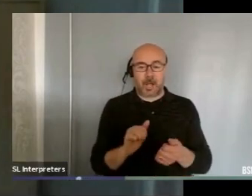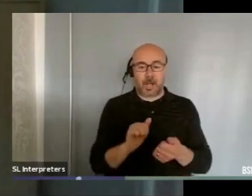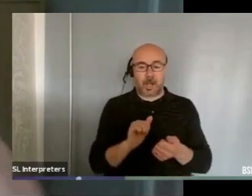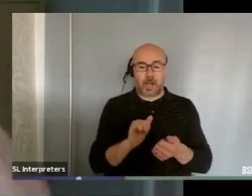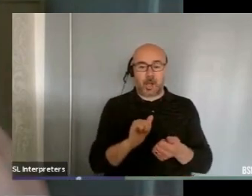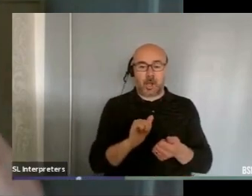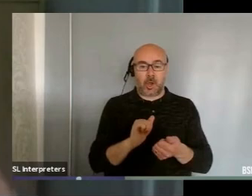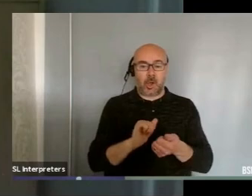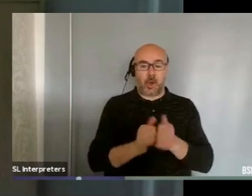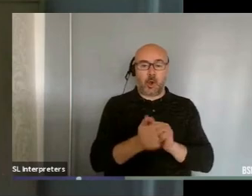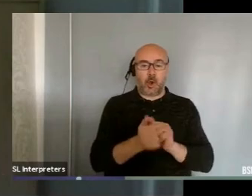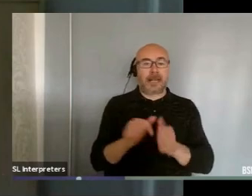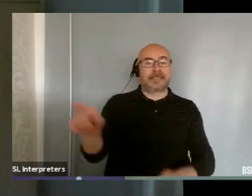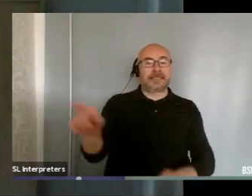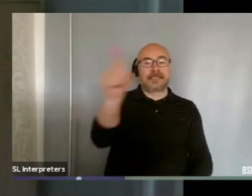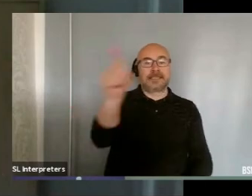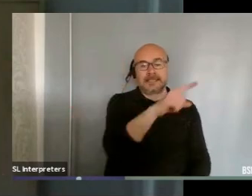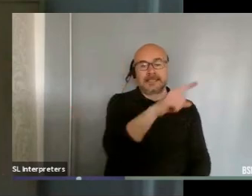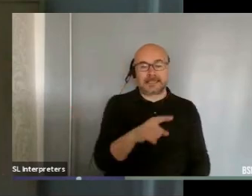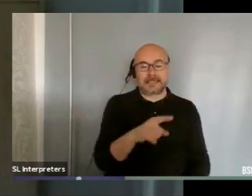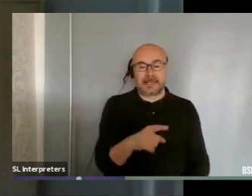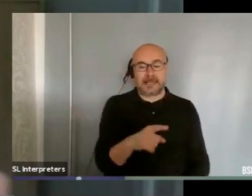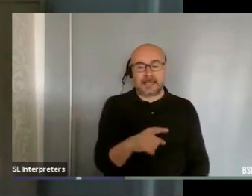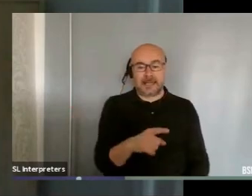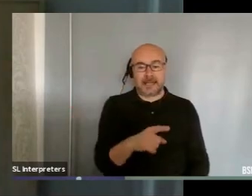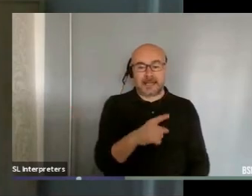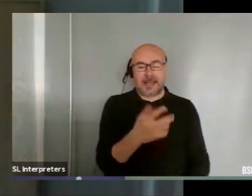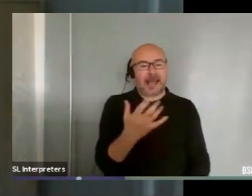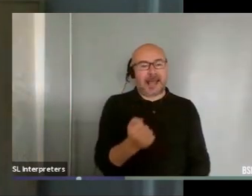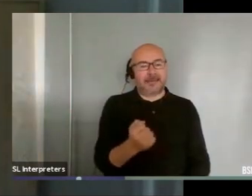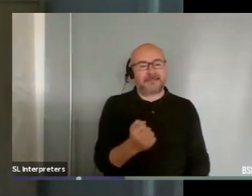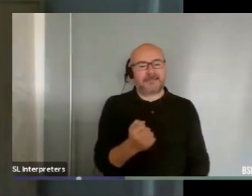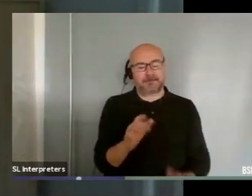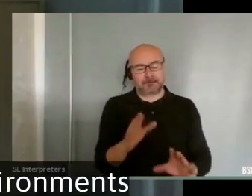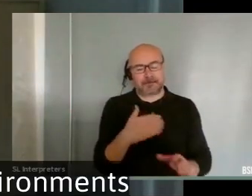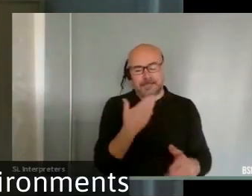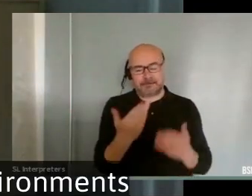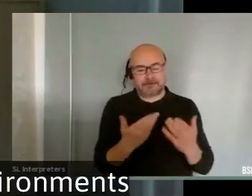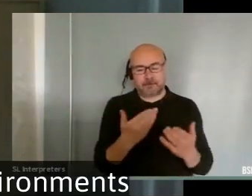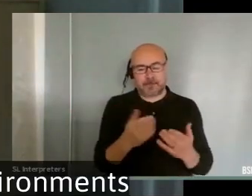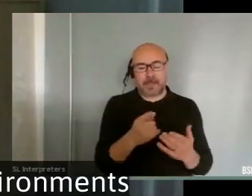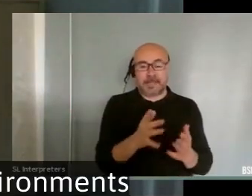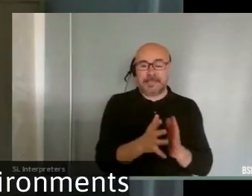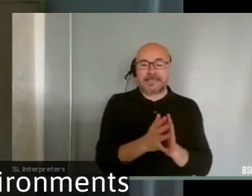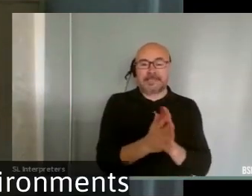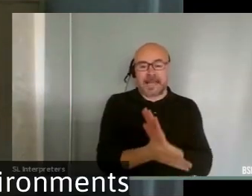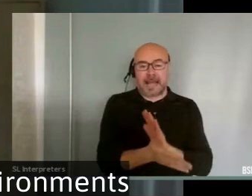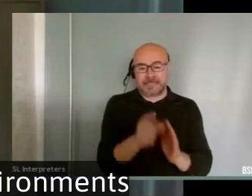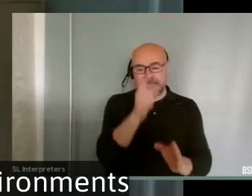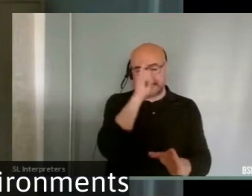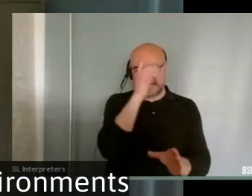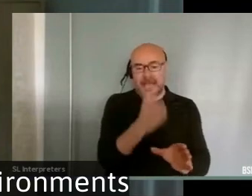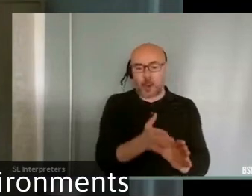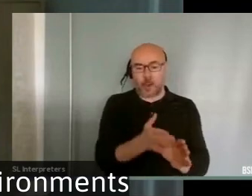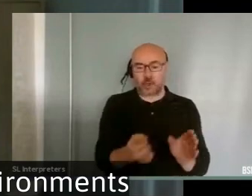various sectors have got what I would describe as a damaged psychological contract. And I think that